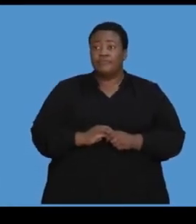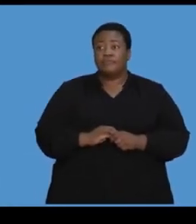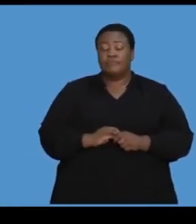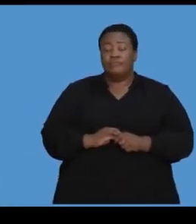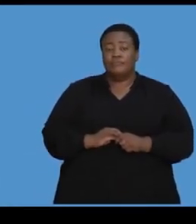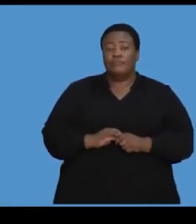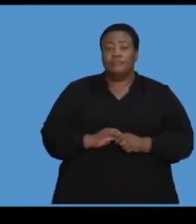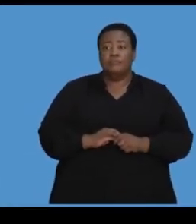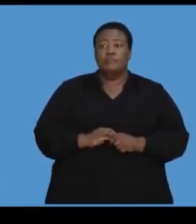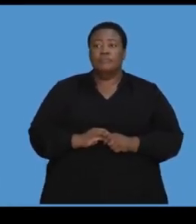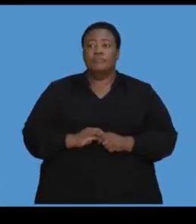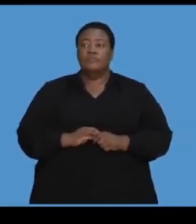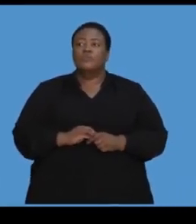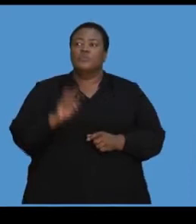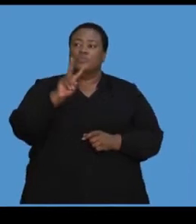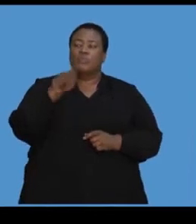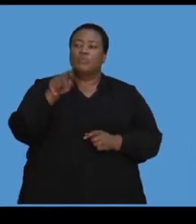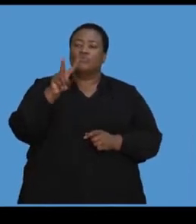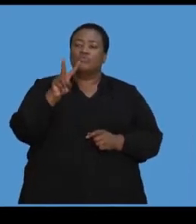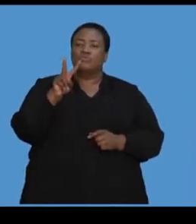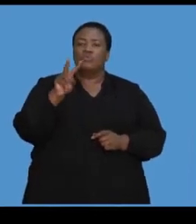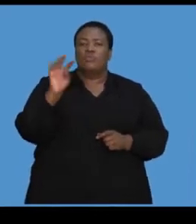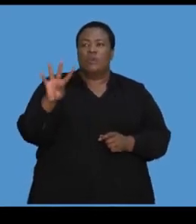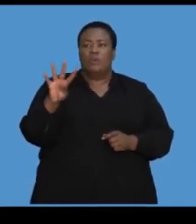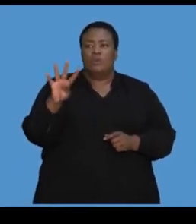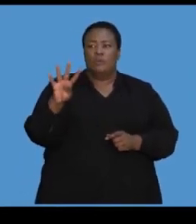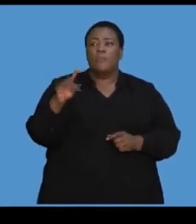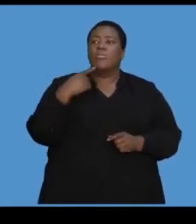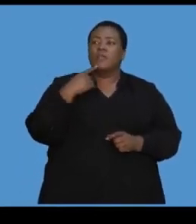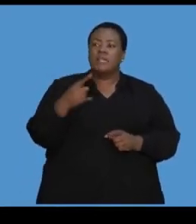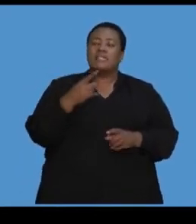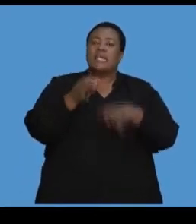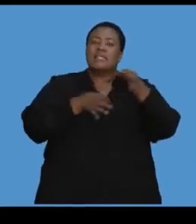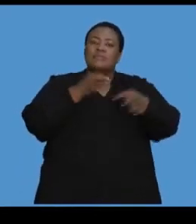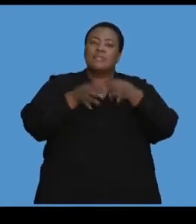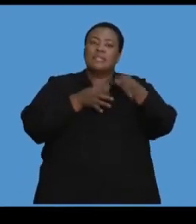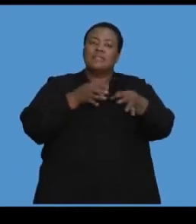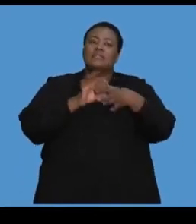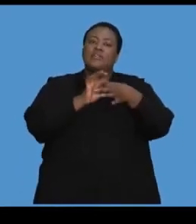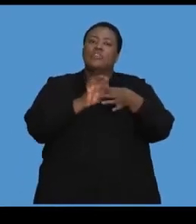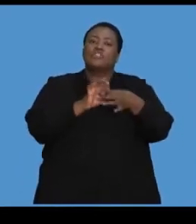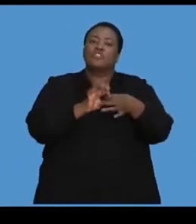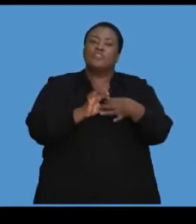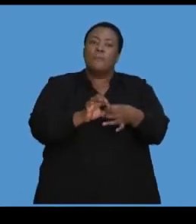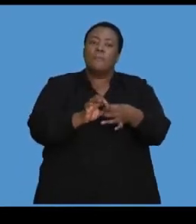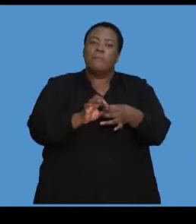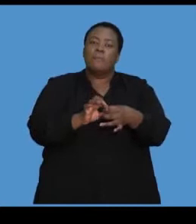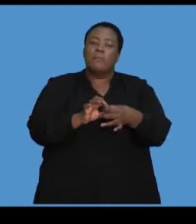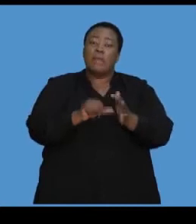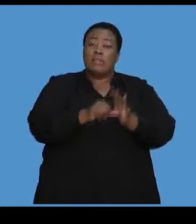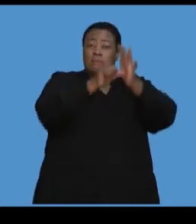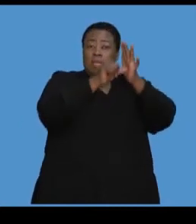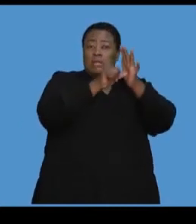to the next slide, 2.24. It says, explain the relationship between the main